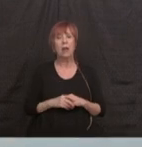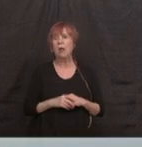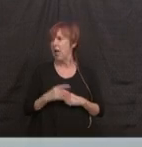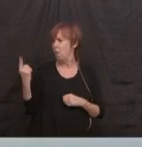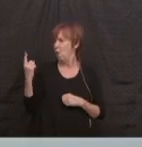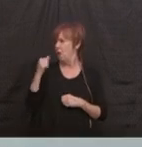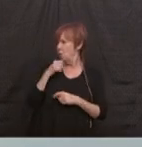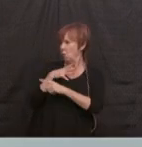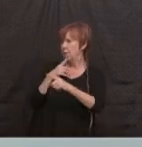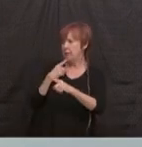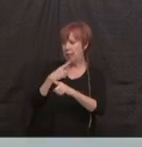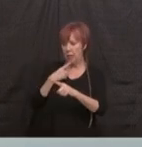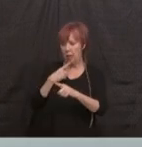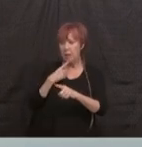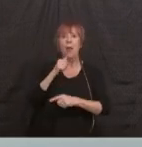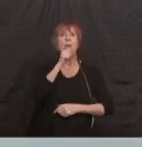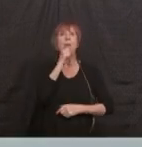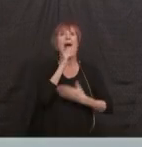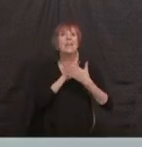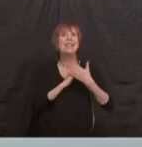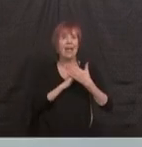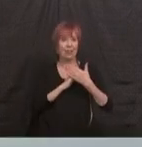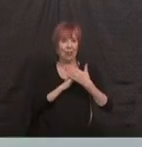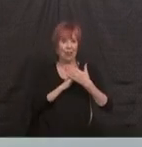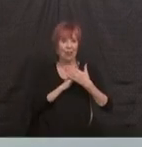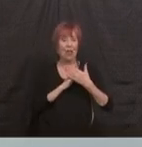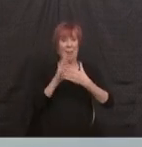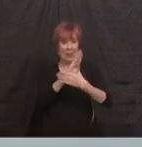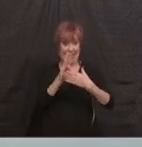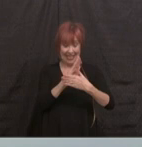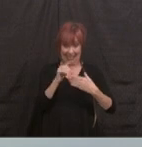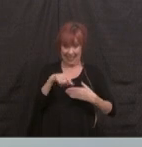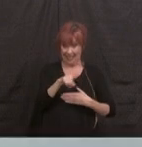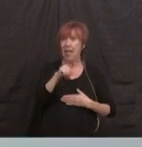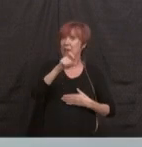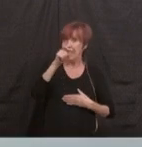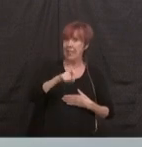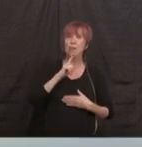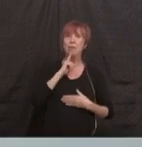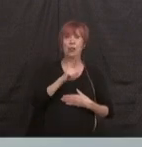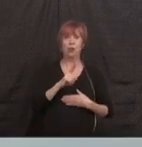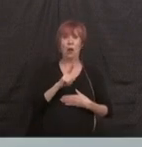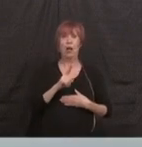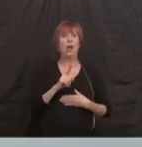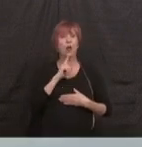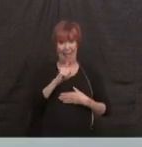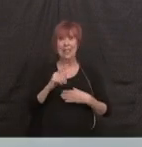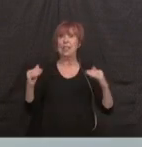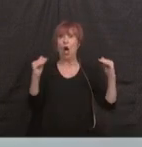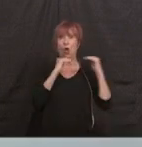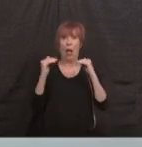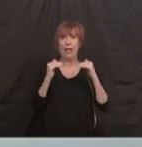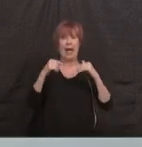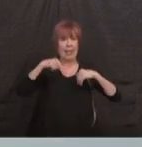you were talking about the private sector and how they need to make sure that there is equality. And here